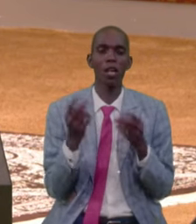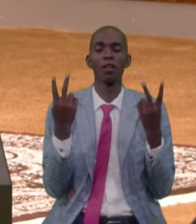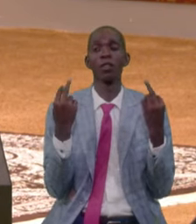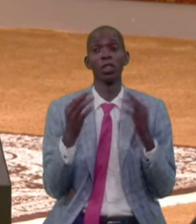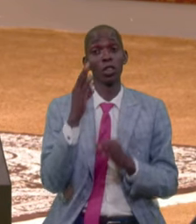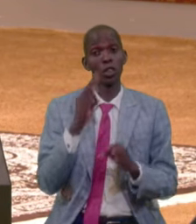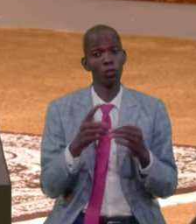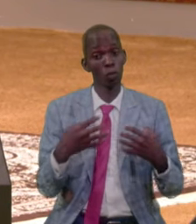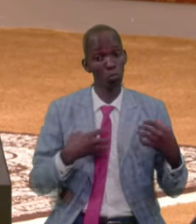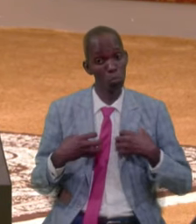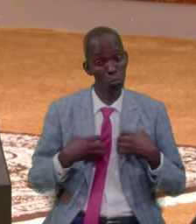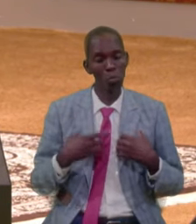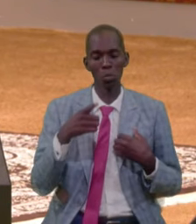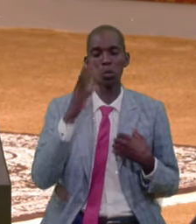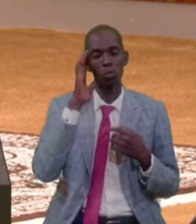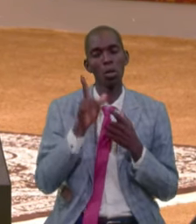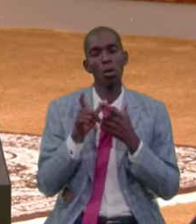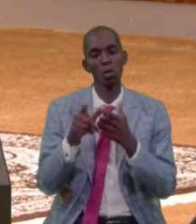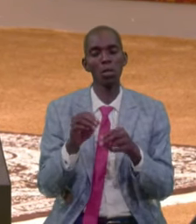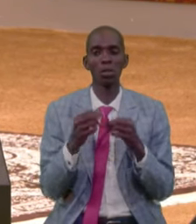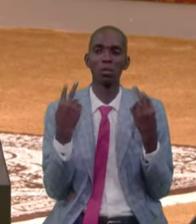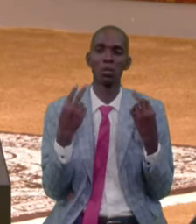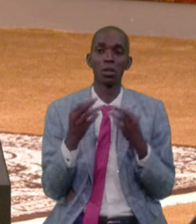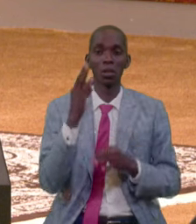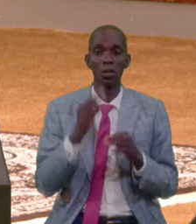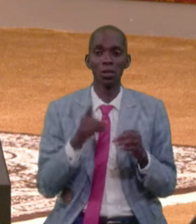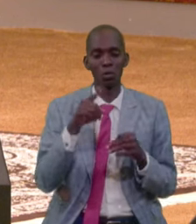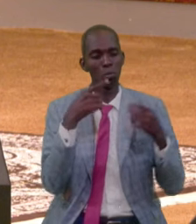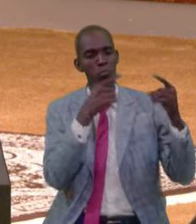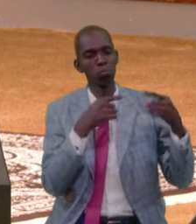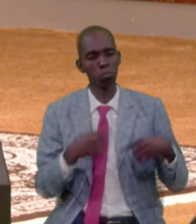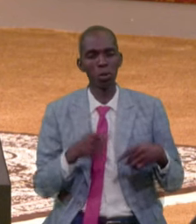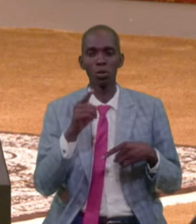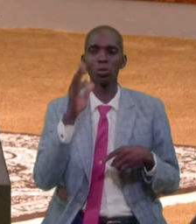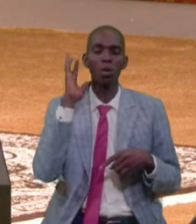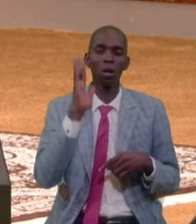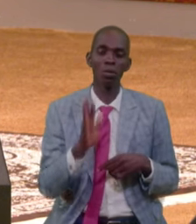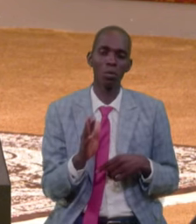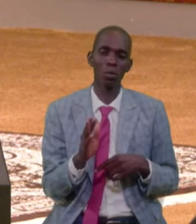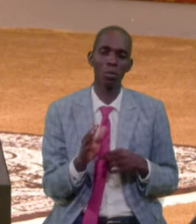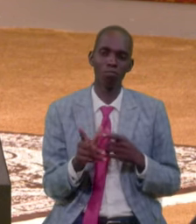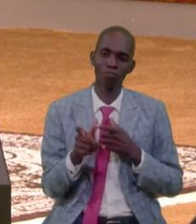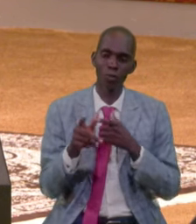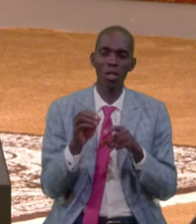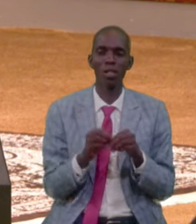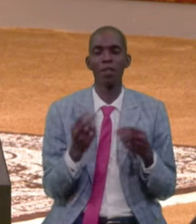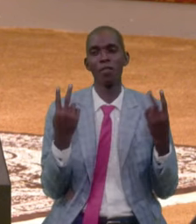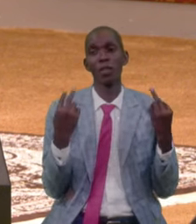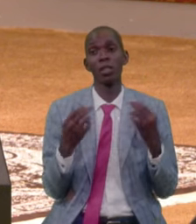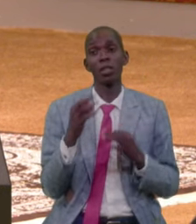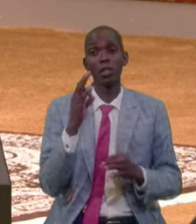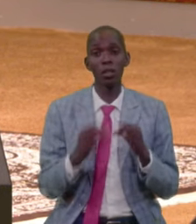murmur, you run in vain. If you dispute and debate, you are running in vain. If you